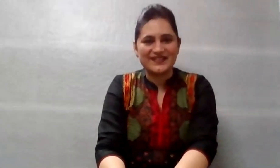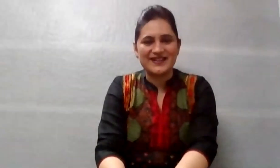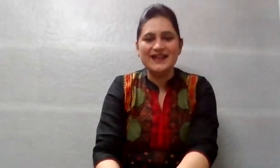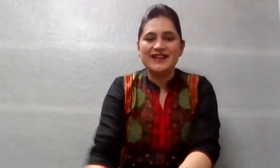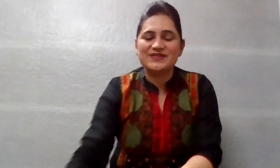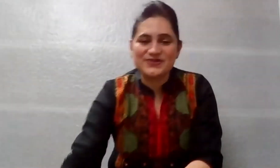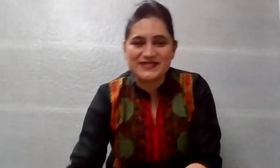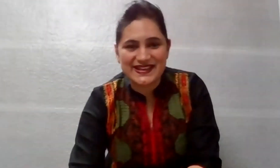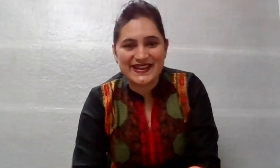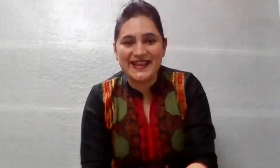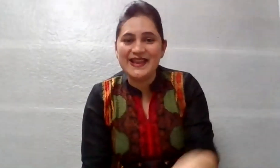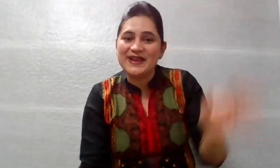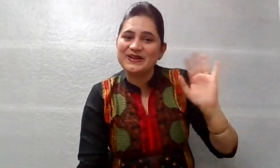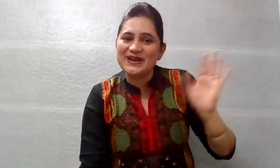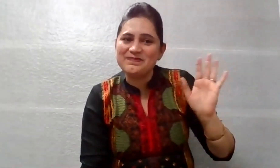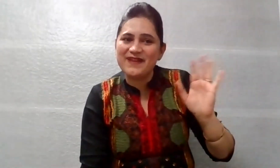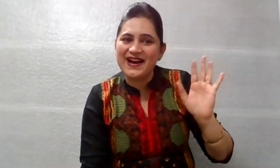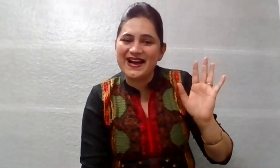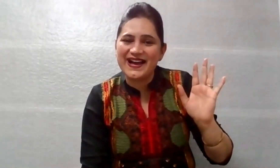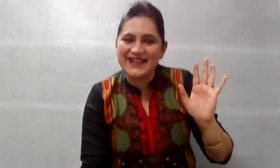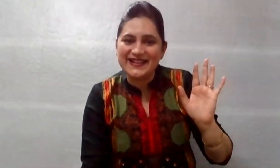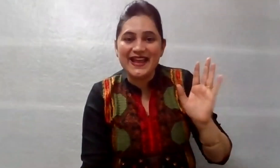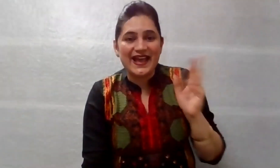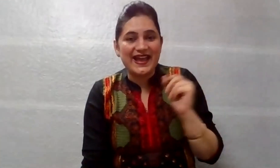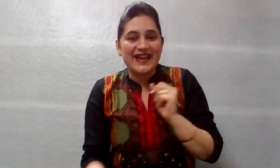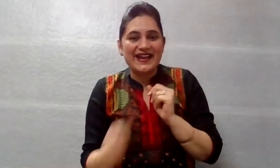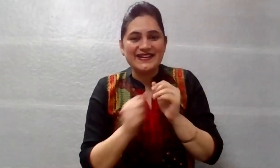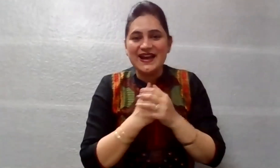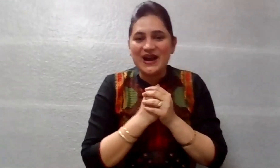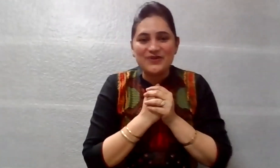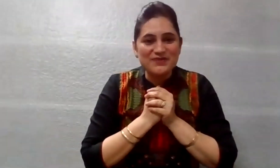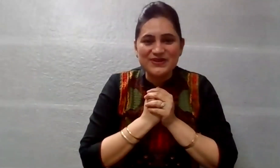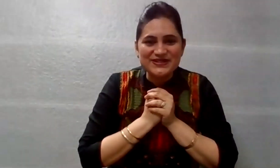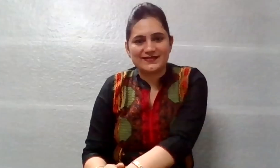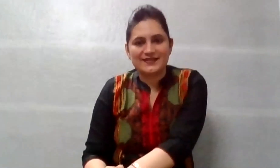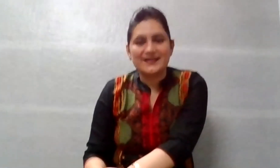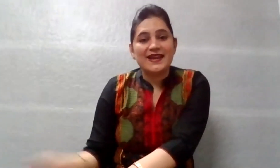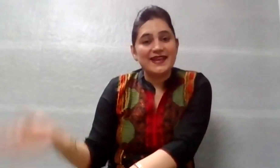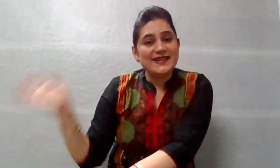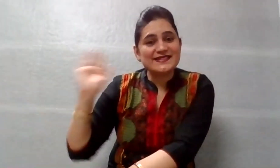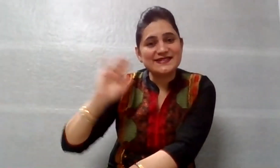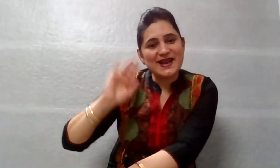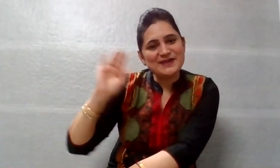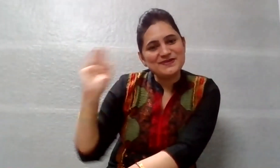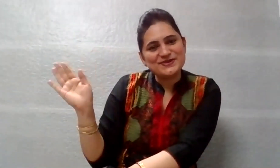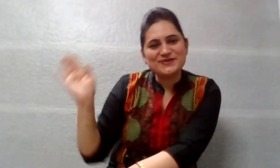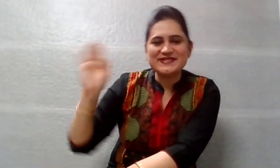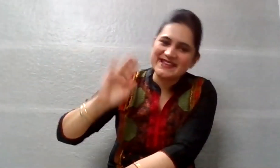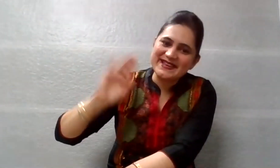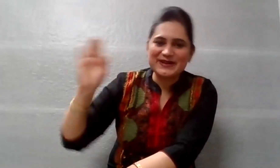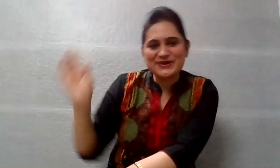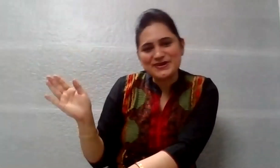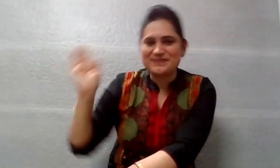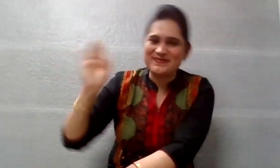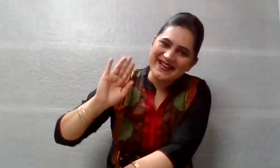teacher to say goodbye. And how am I going to it? It's time to